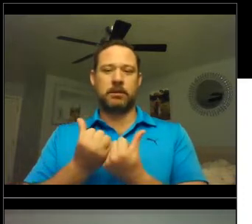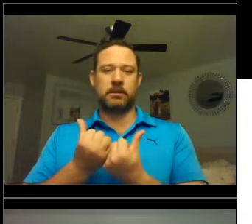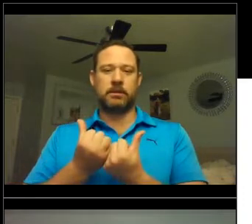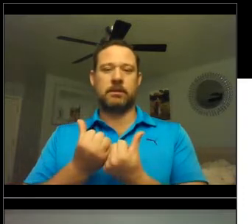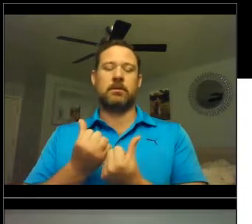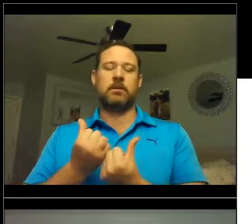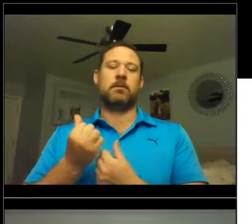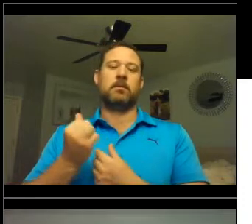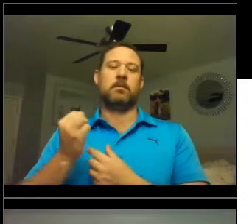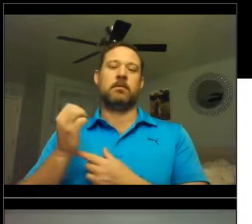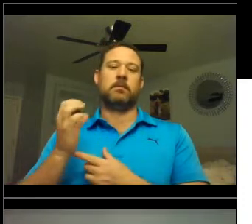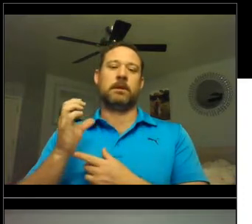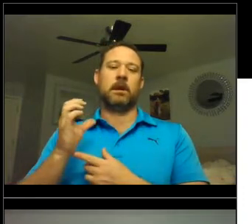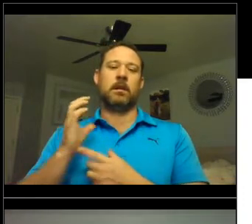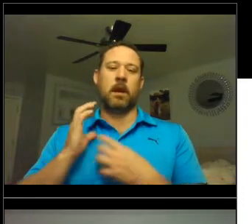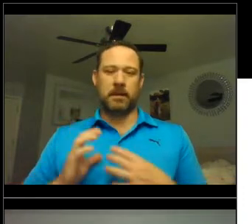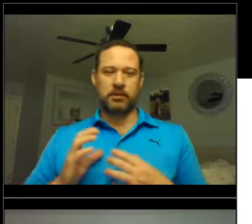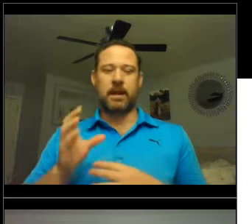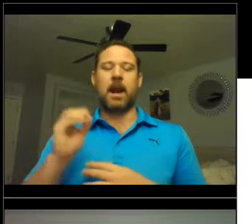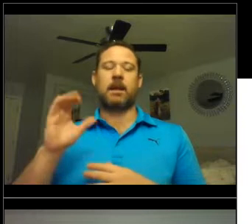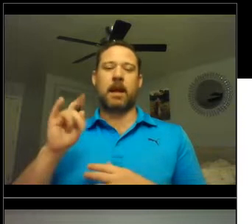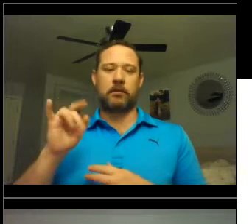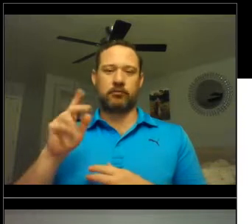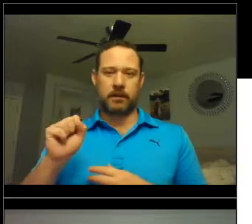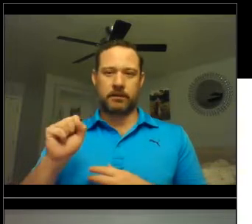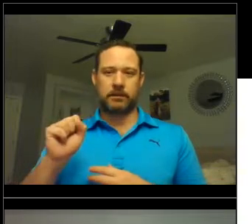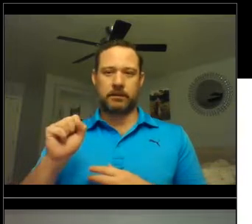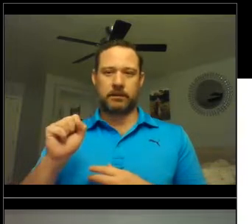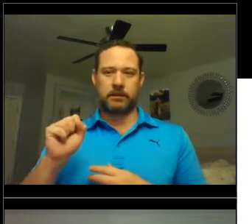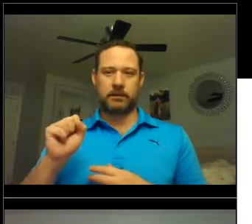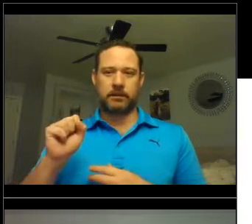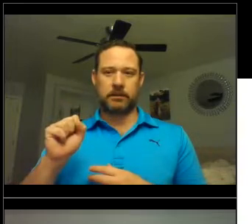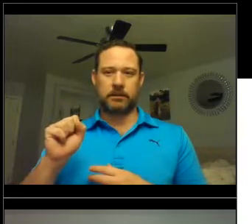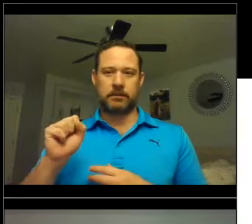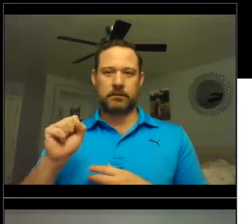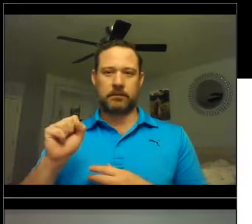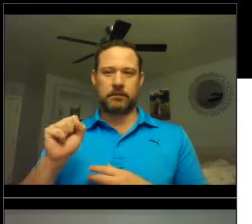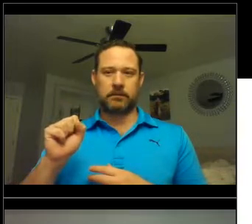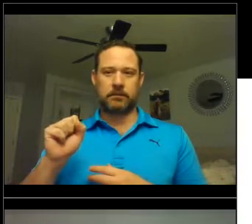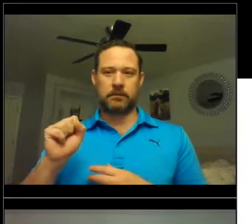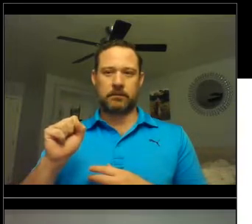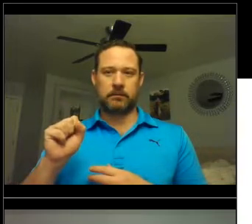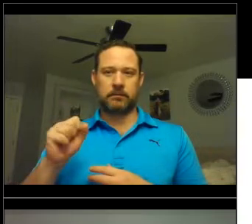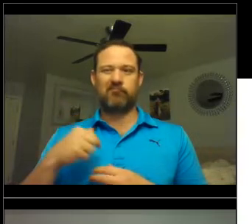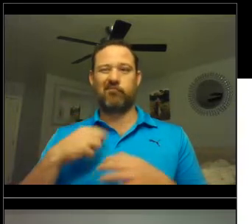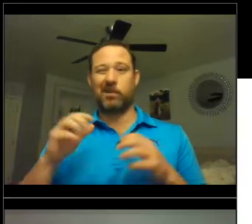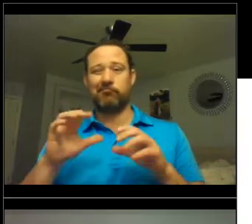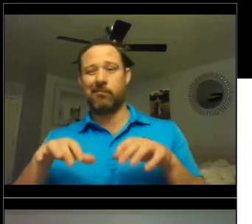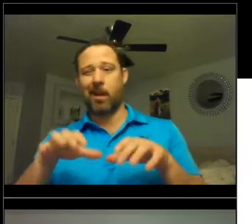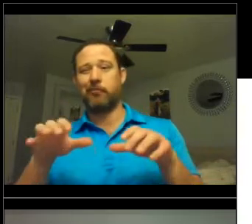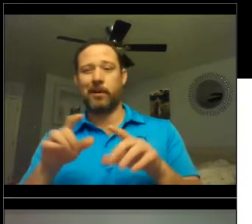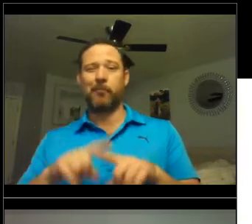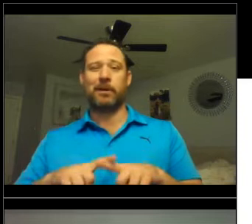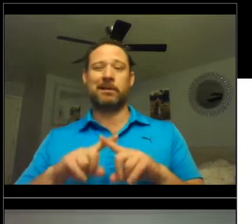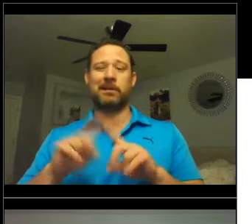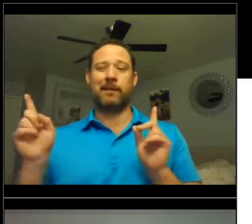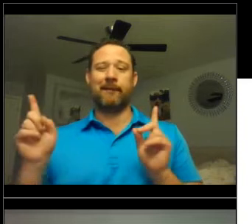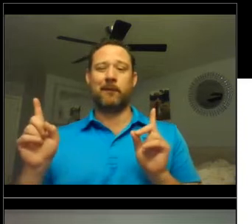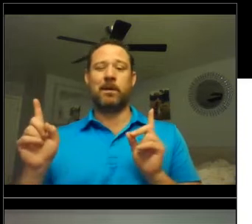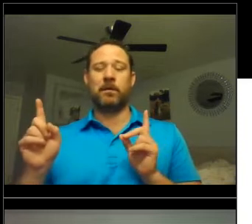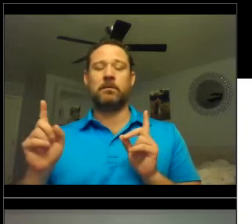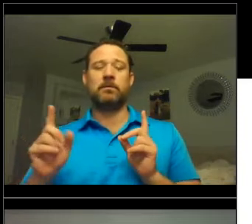California Transportation Commission, and Caltrans, who, we operate pretty differently, and so we will